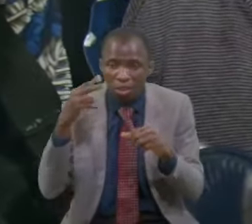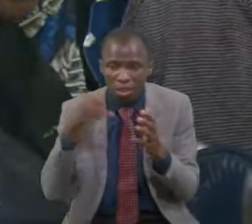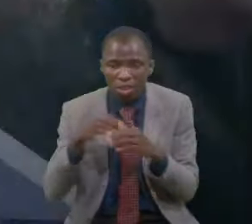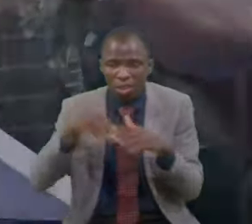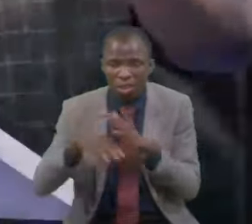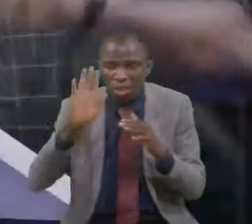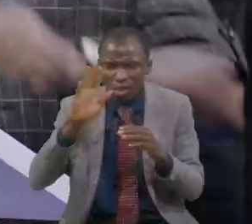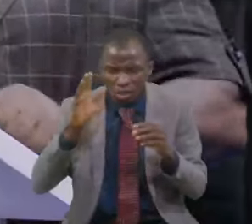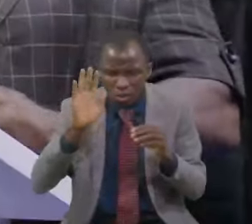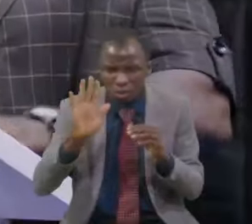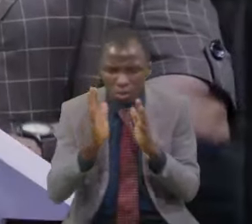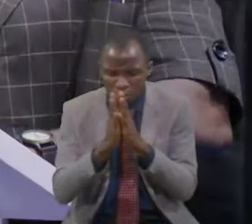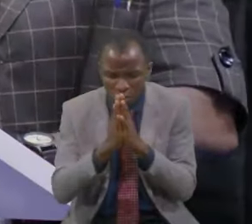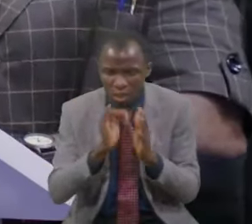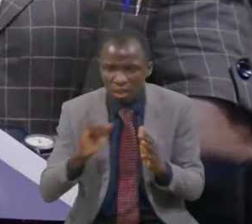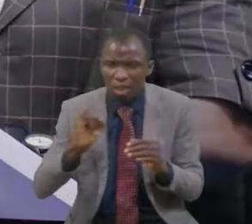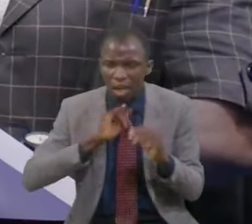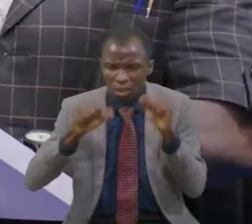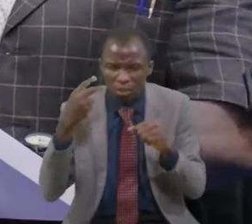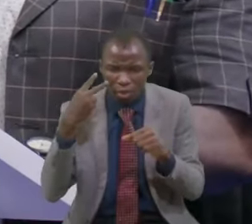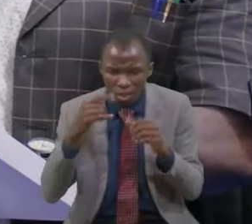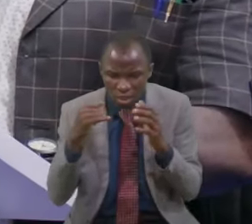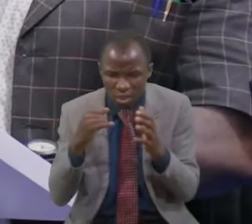I said, I am expecting something.